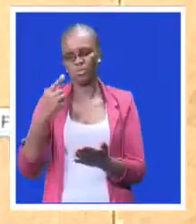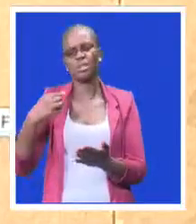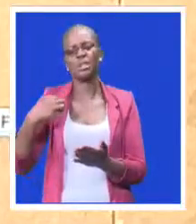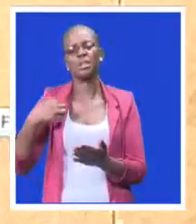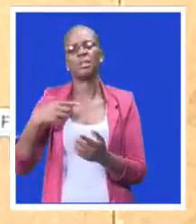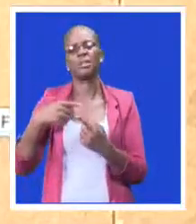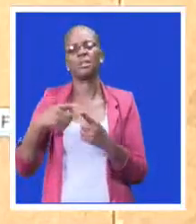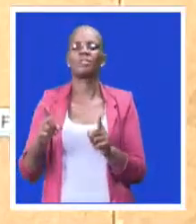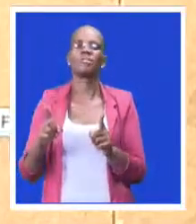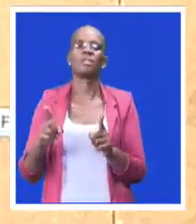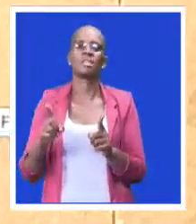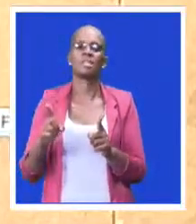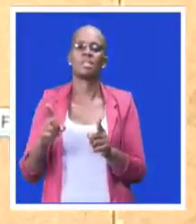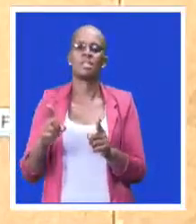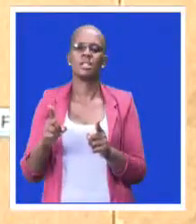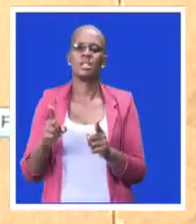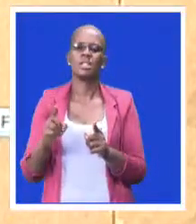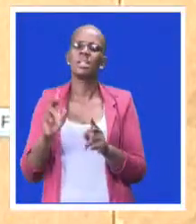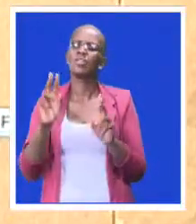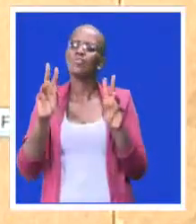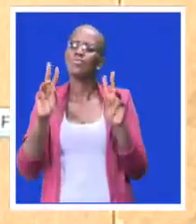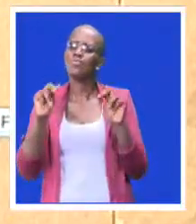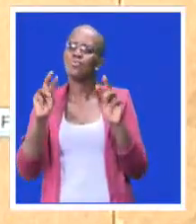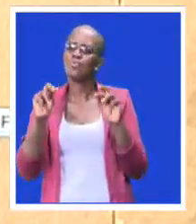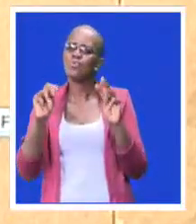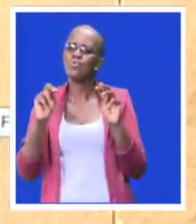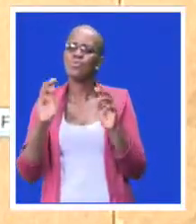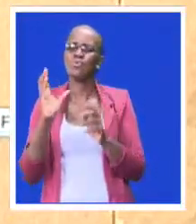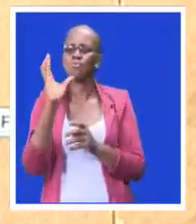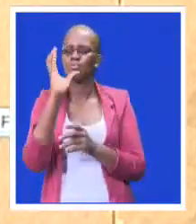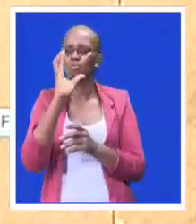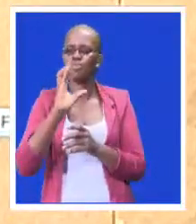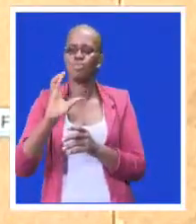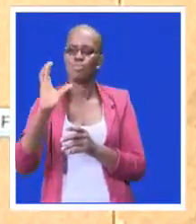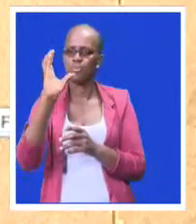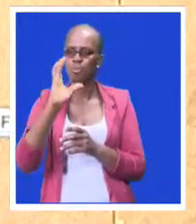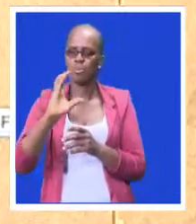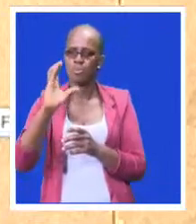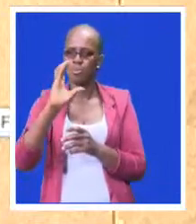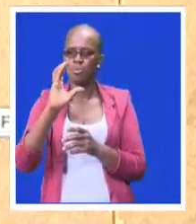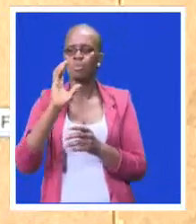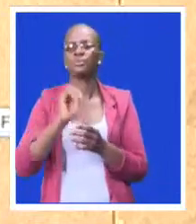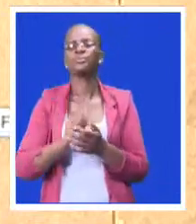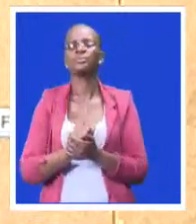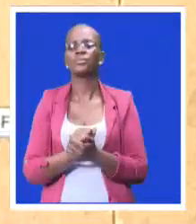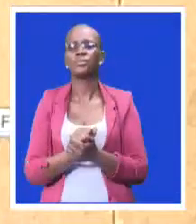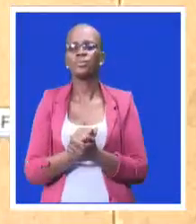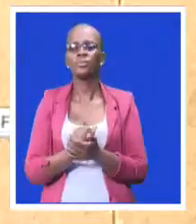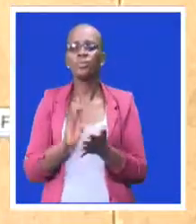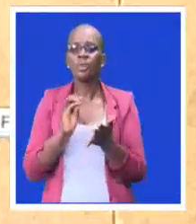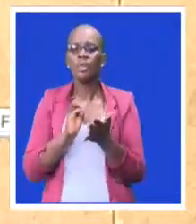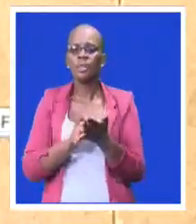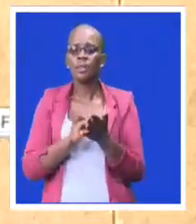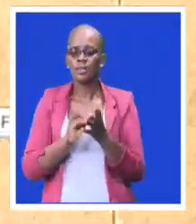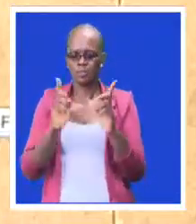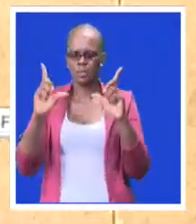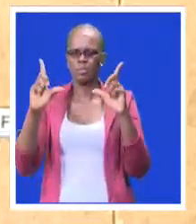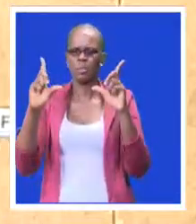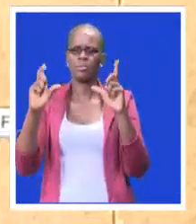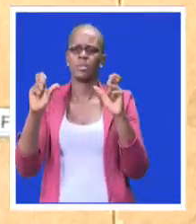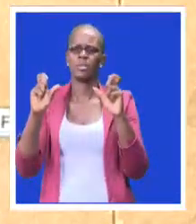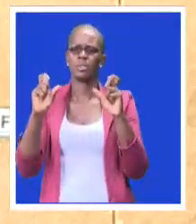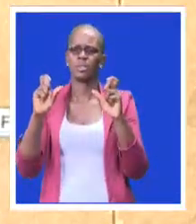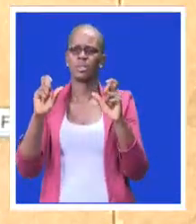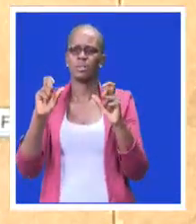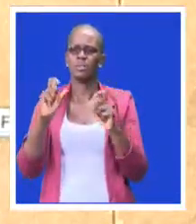you to tell me their names, what they are. The first picture that we'll see is this. What is